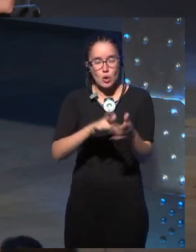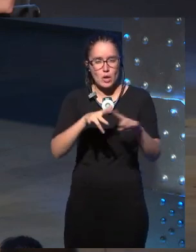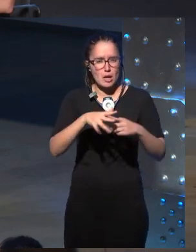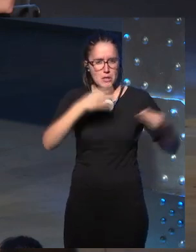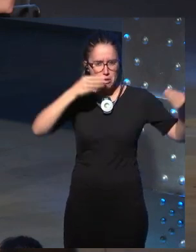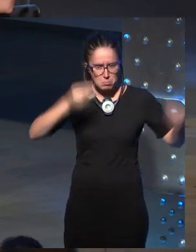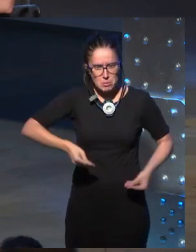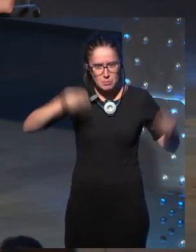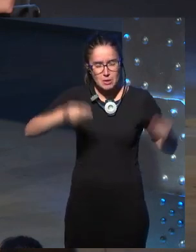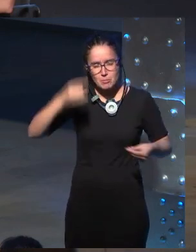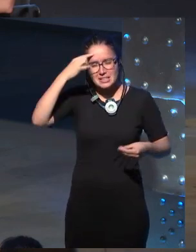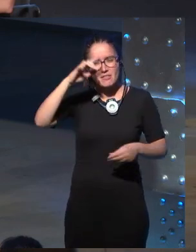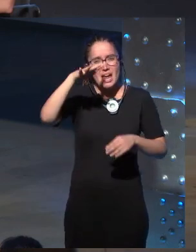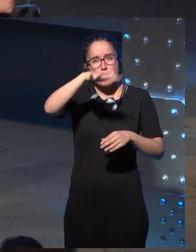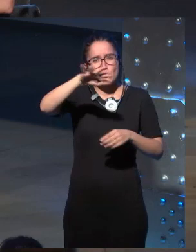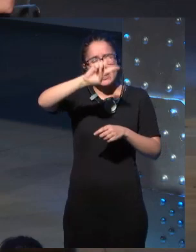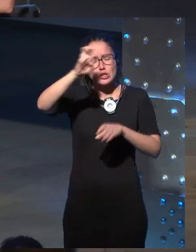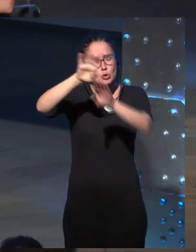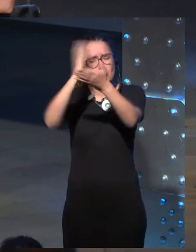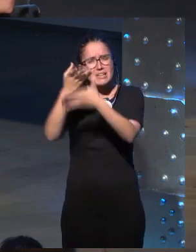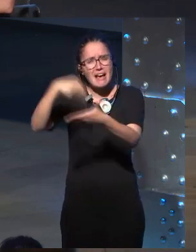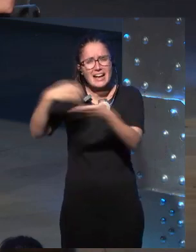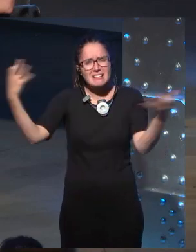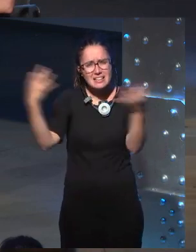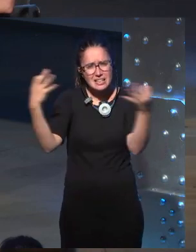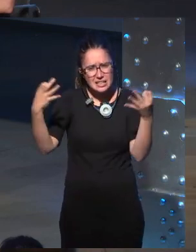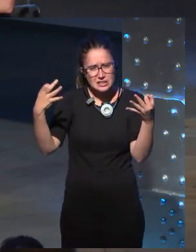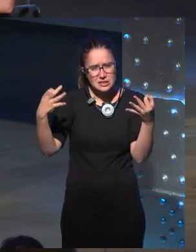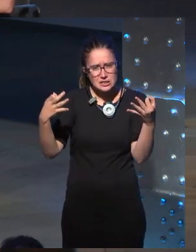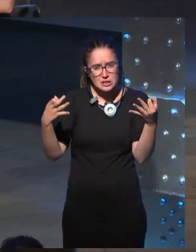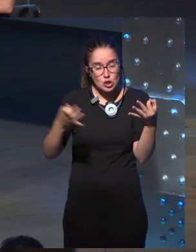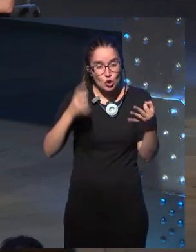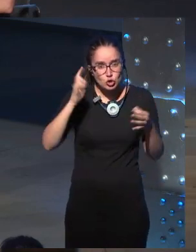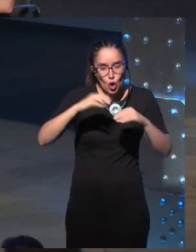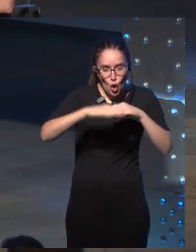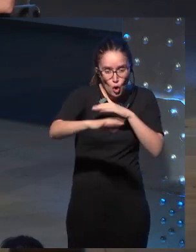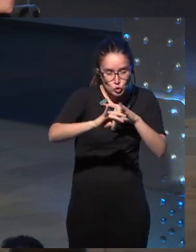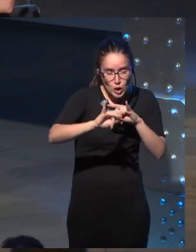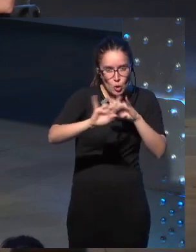atmosphere somewhere. We're not even talking about looking at the ground. We're talking about knowing what's in the